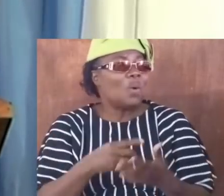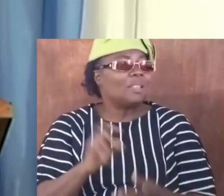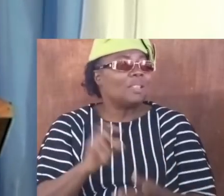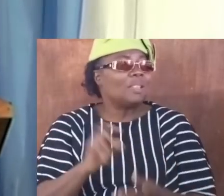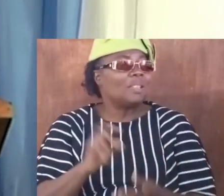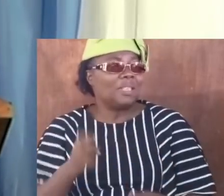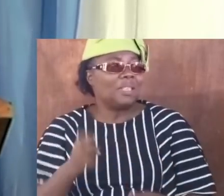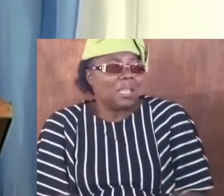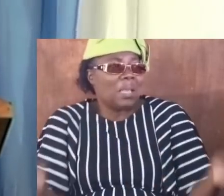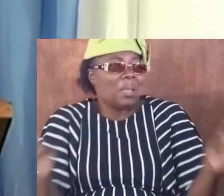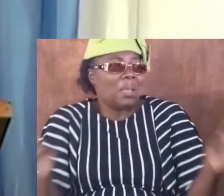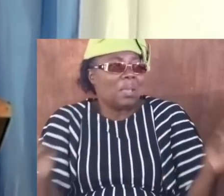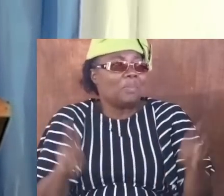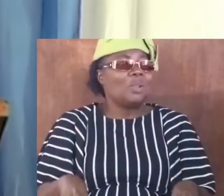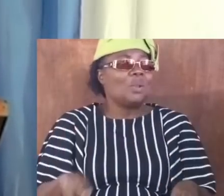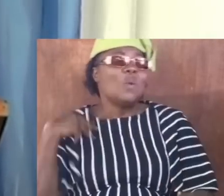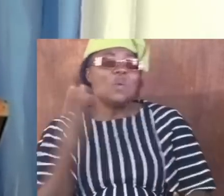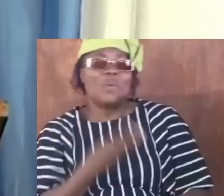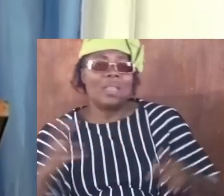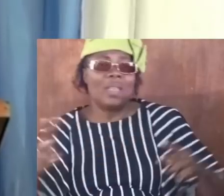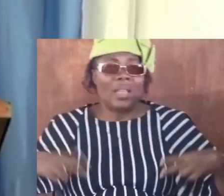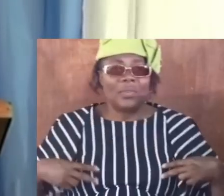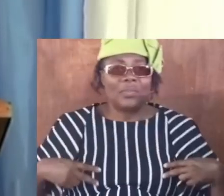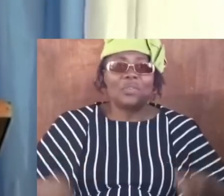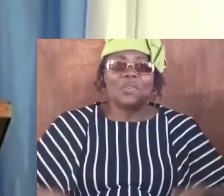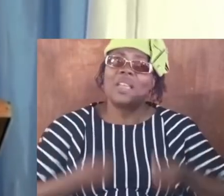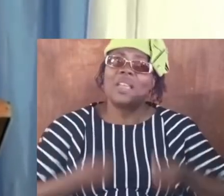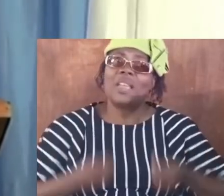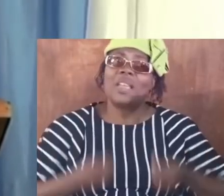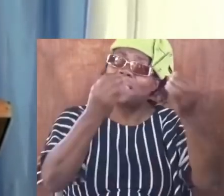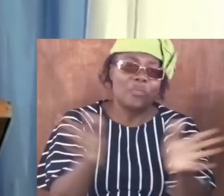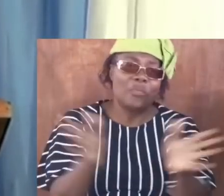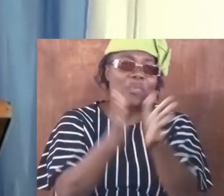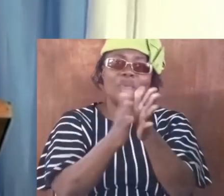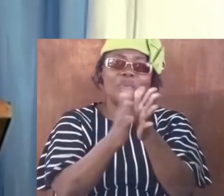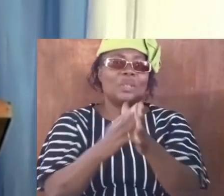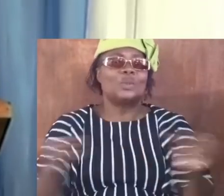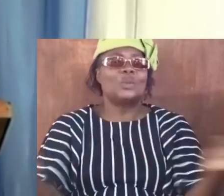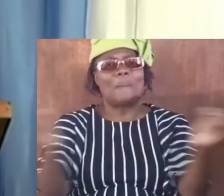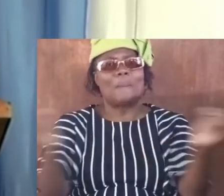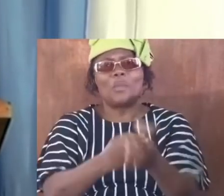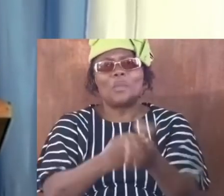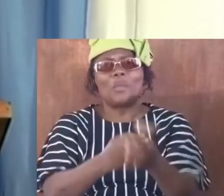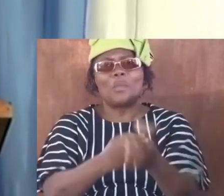to give praise to the Most High God. Can I tell the people of God,